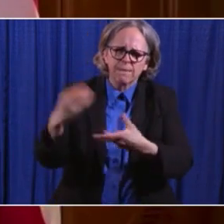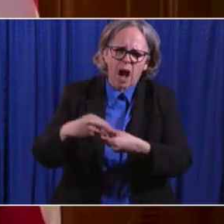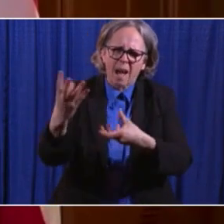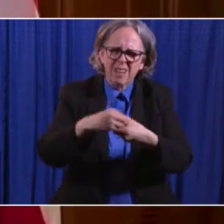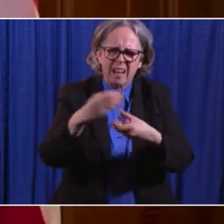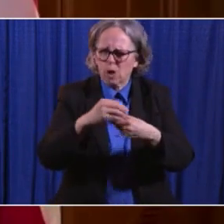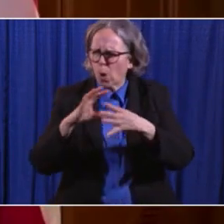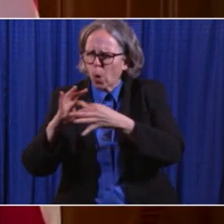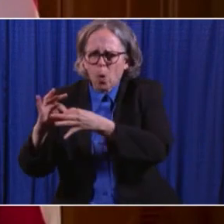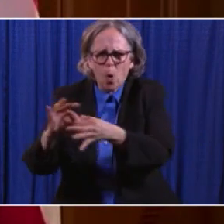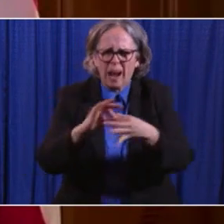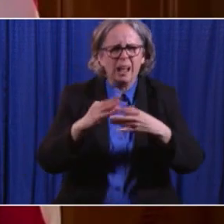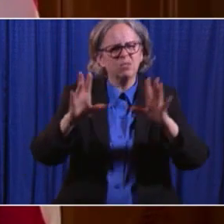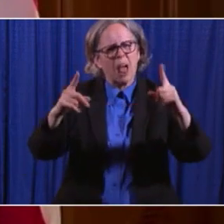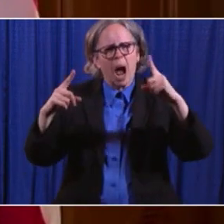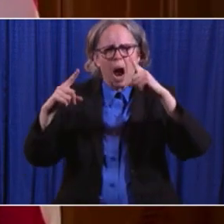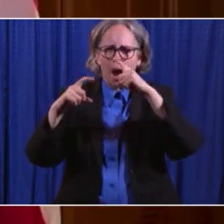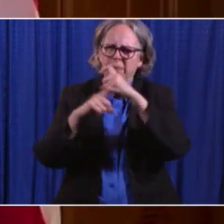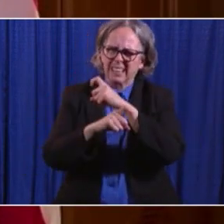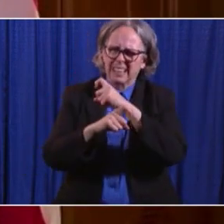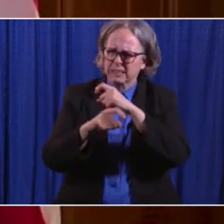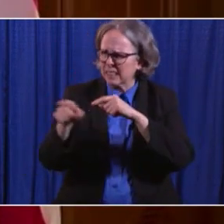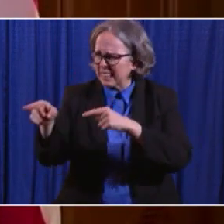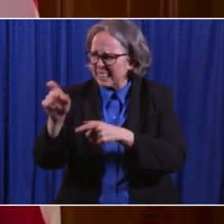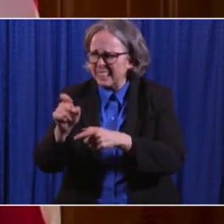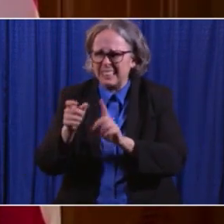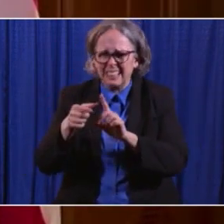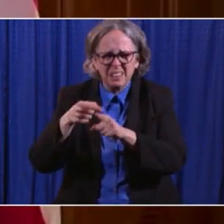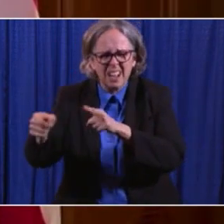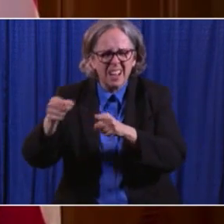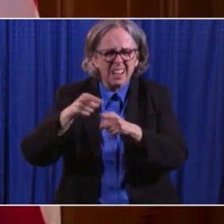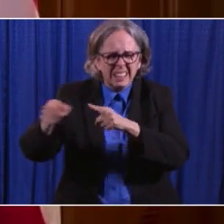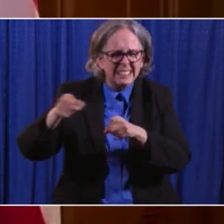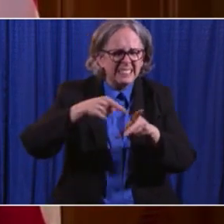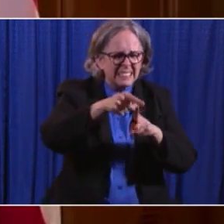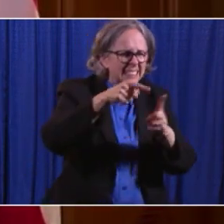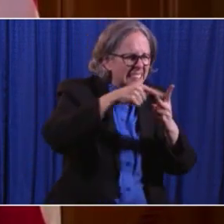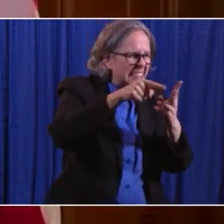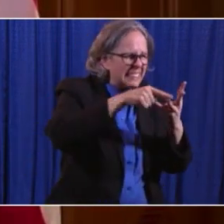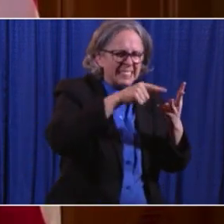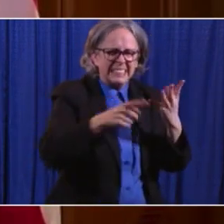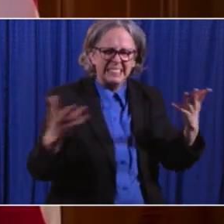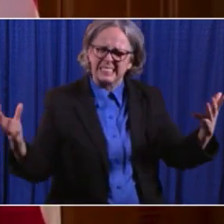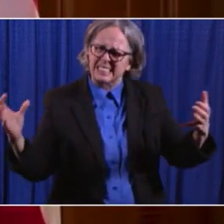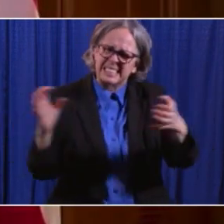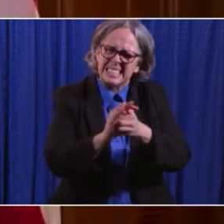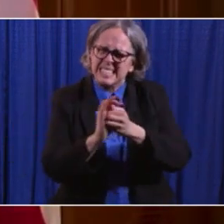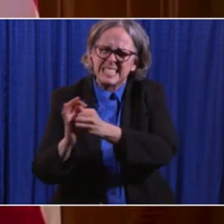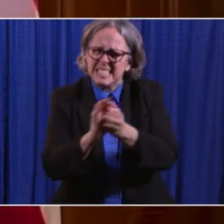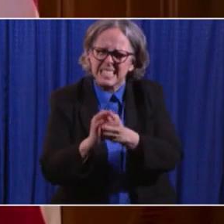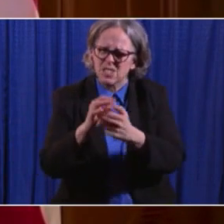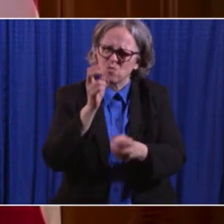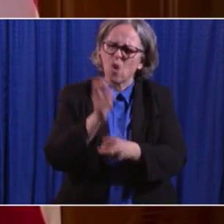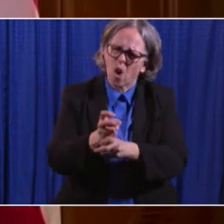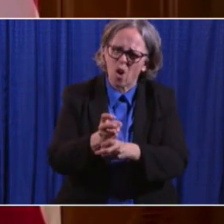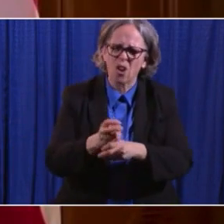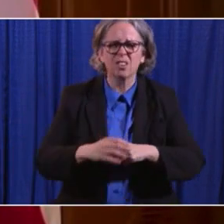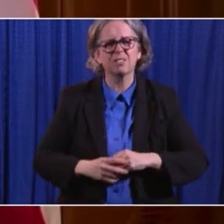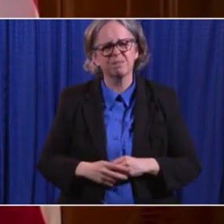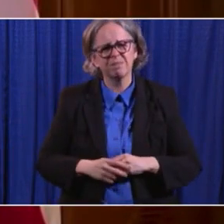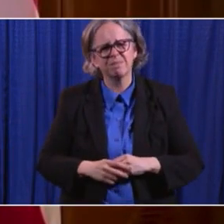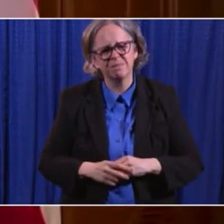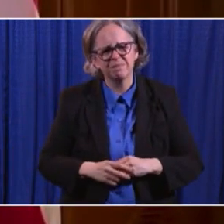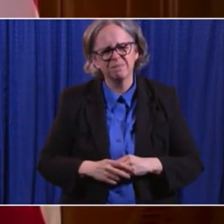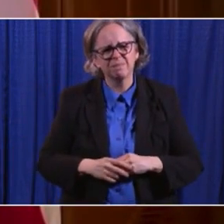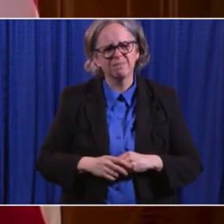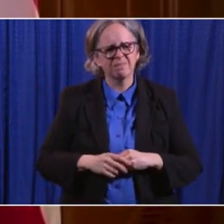complicated. And so the coordination is very important. We have created, as a result of this need, a brand